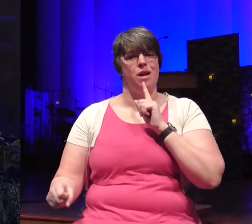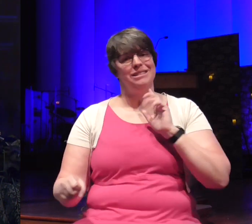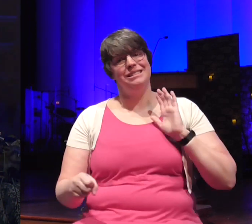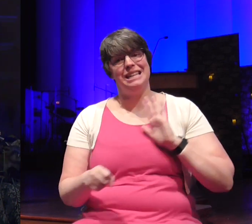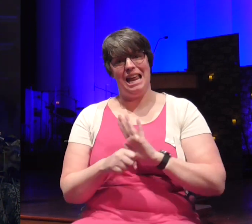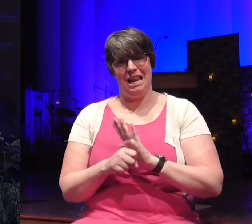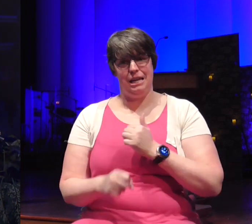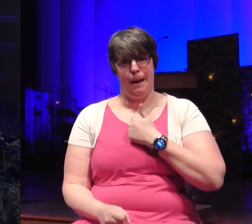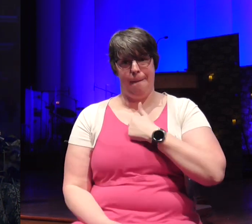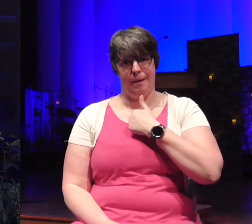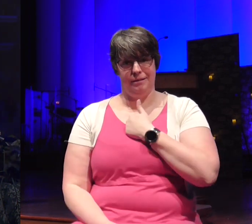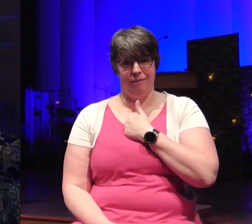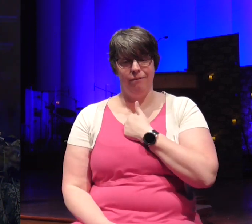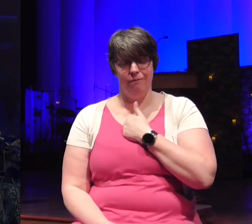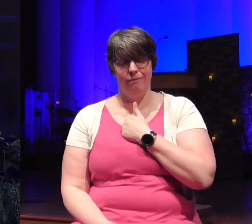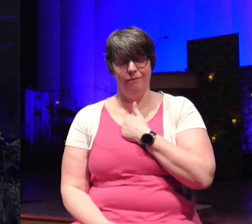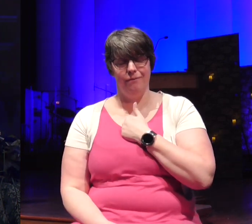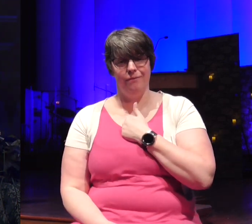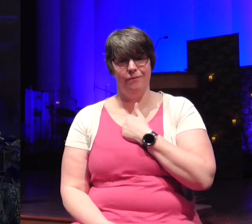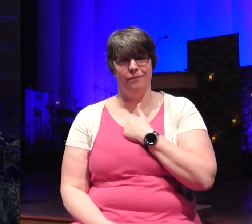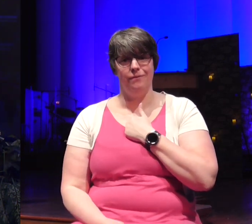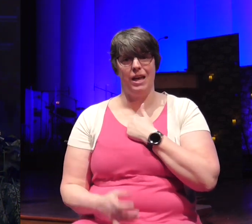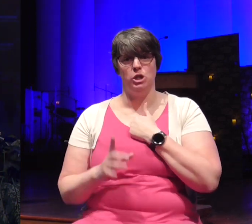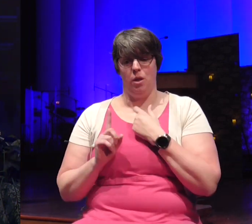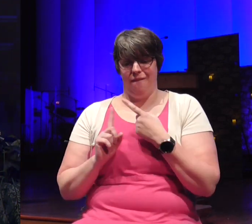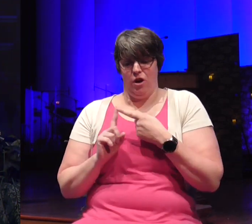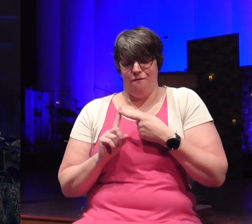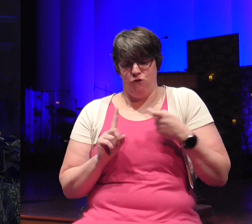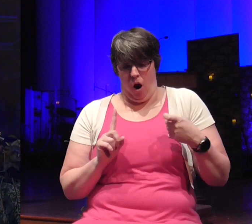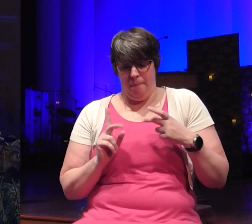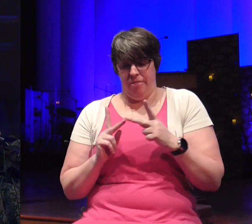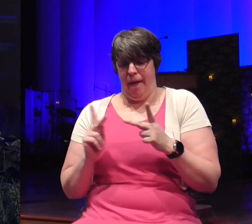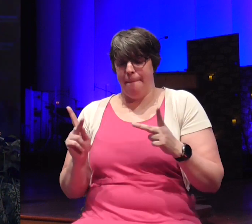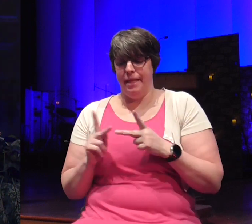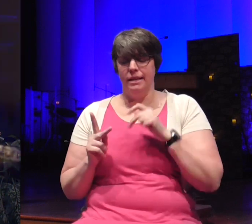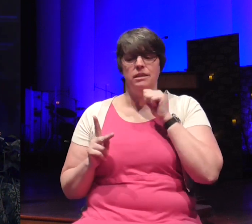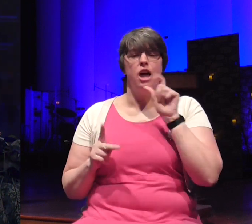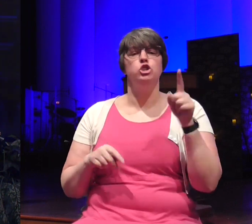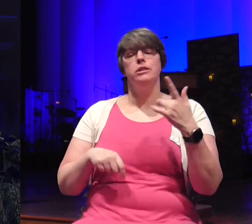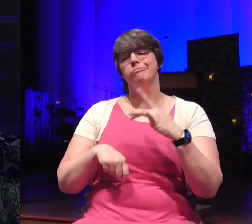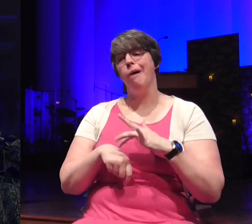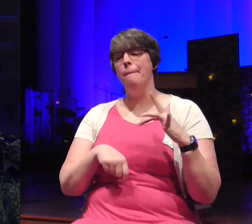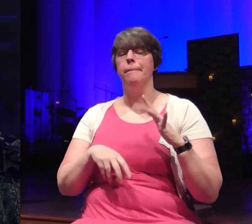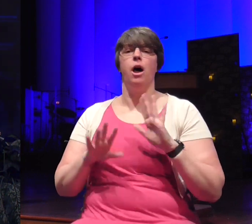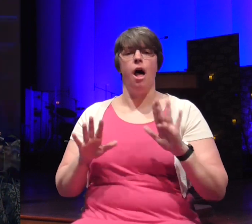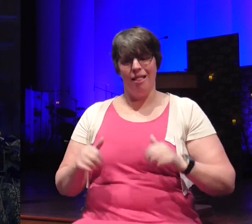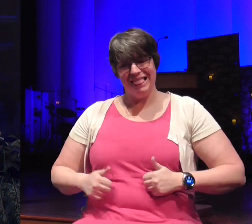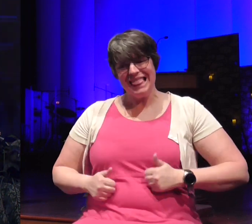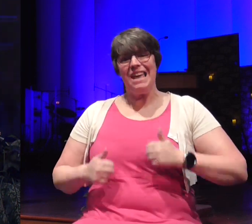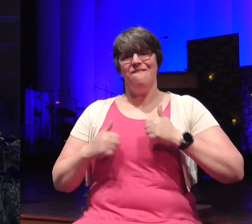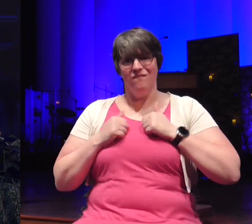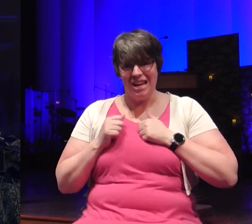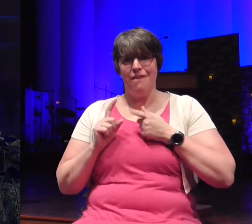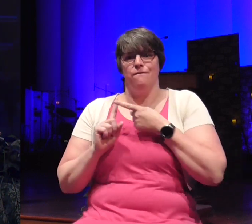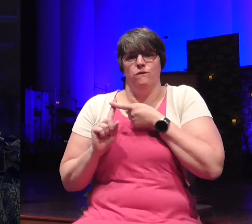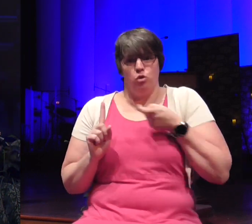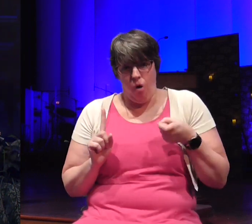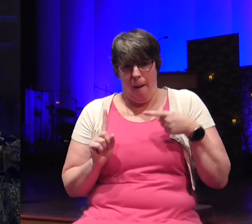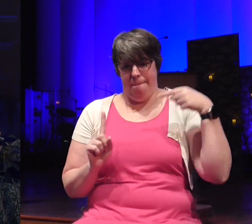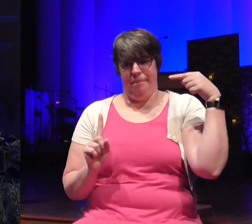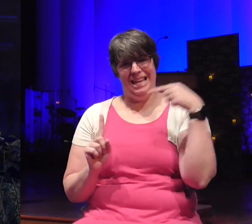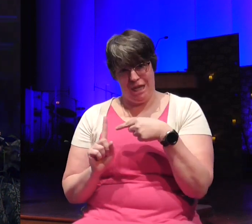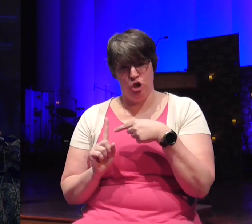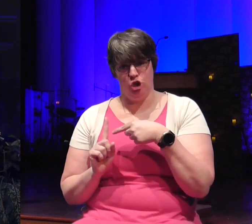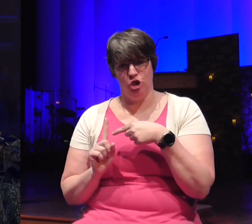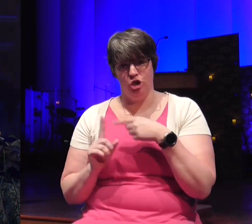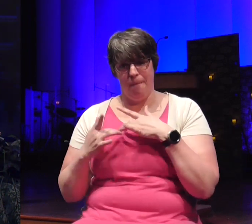myself to living from this place, not just visiting occasionally, but living from